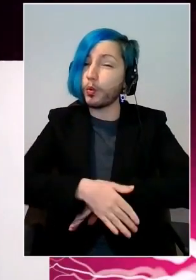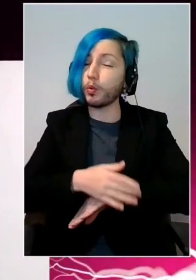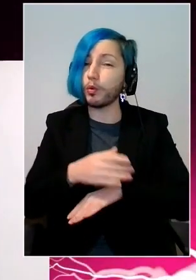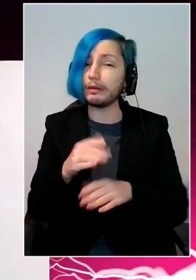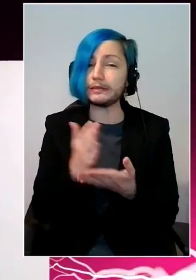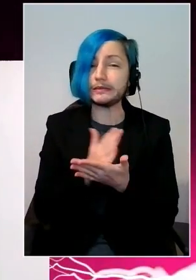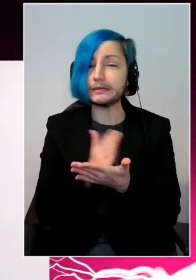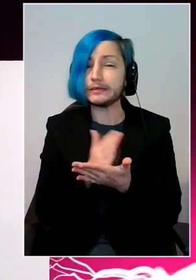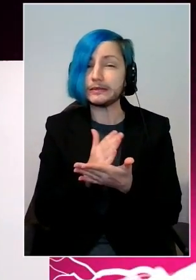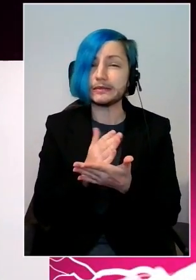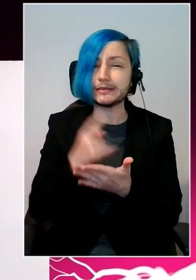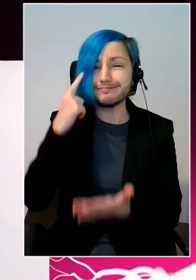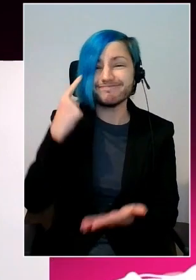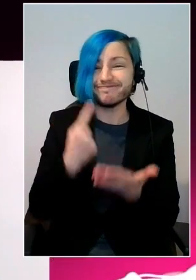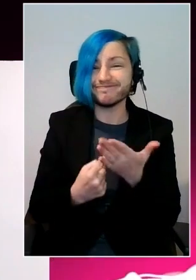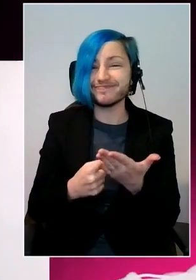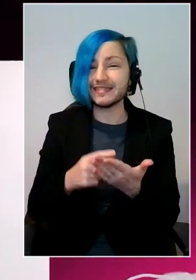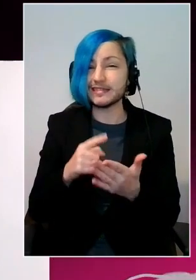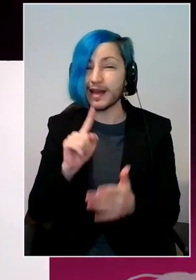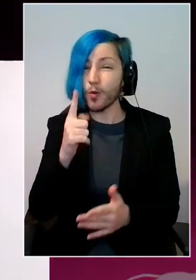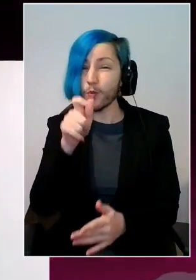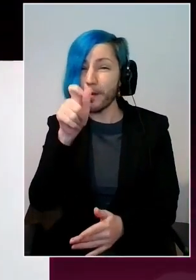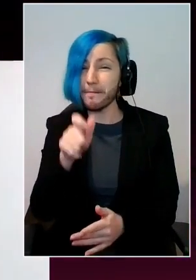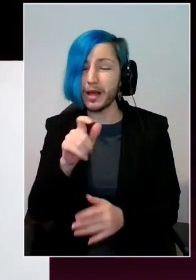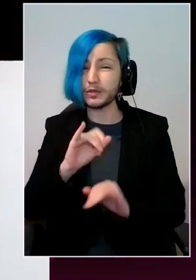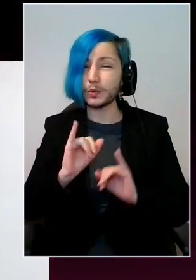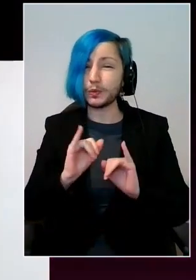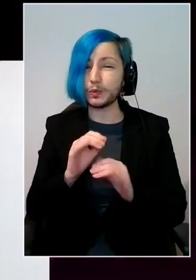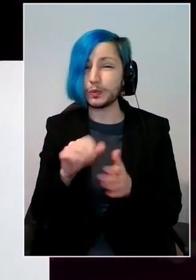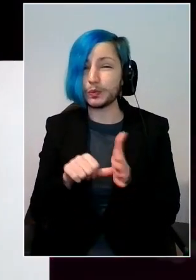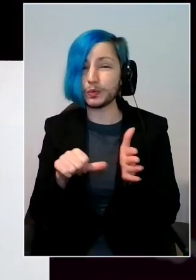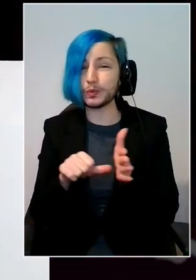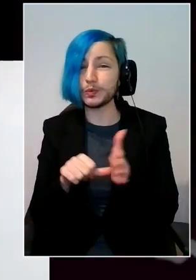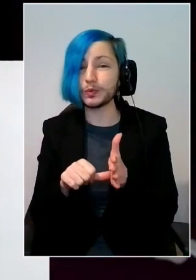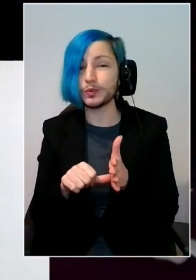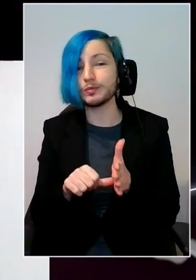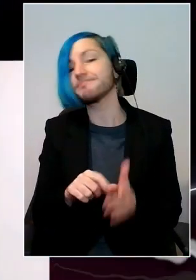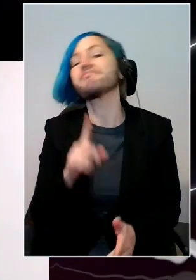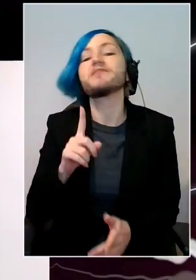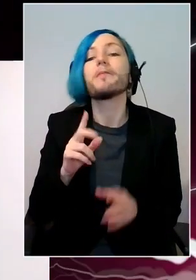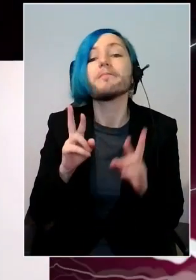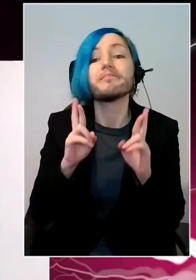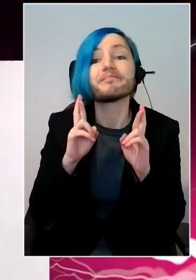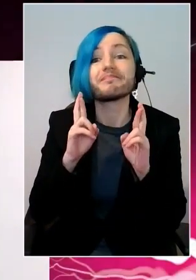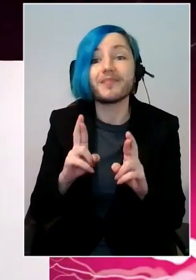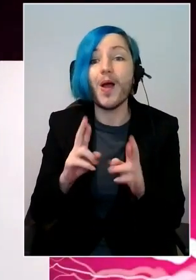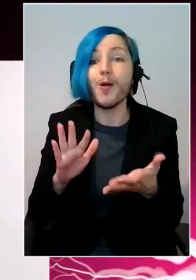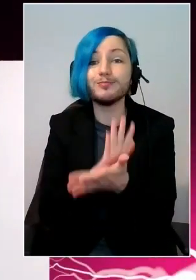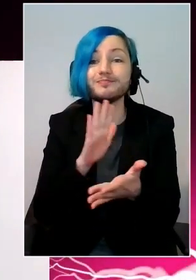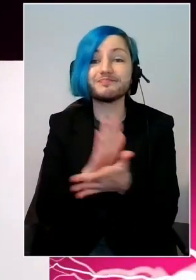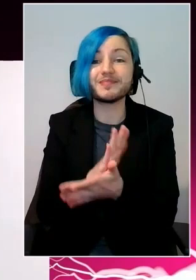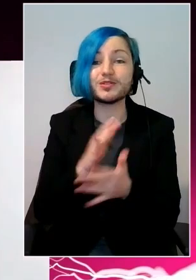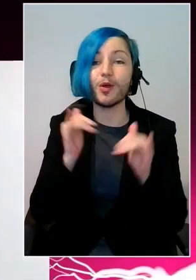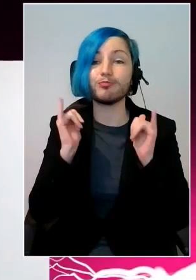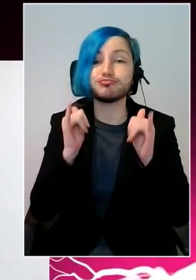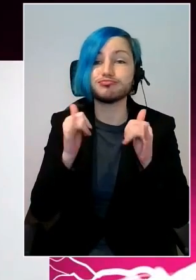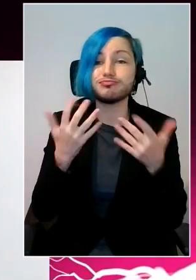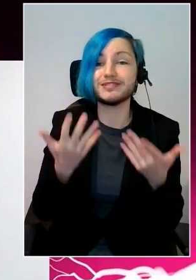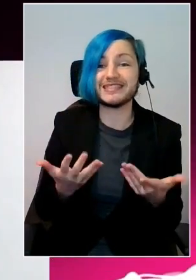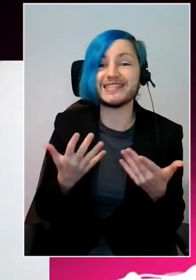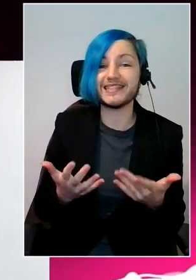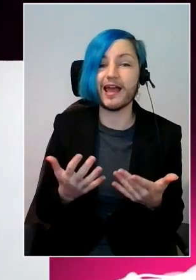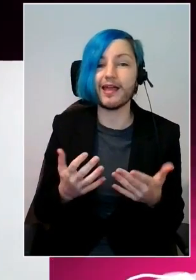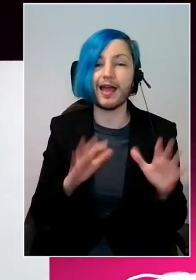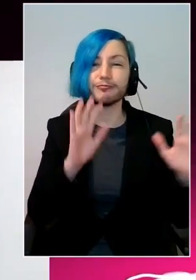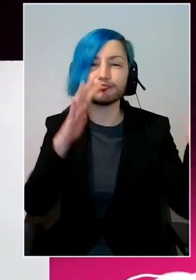of individuals. So, I very much hope you all enjoy a fantastic ceremony and celebrate the achievements and successes of